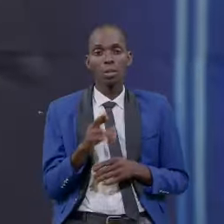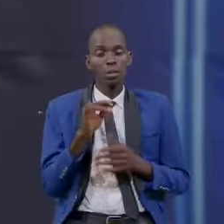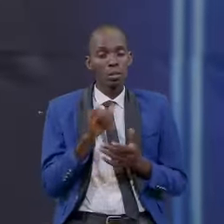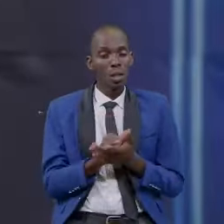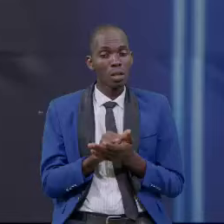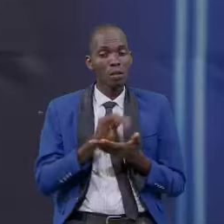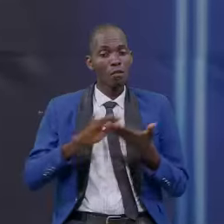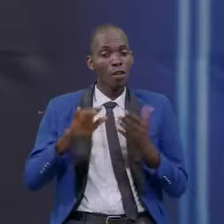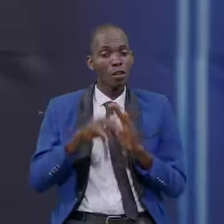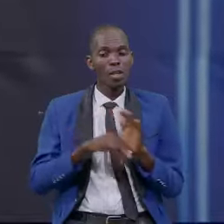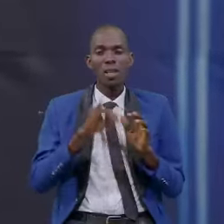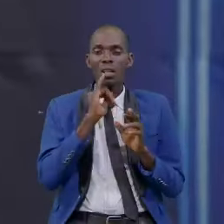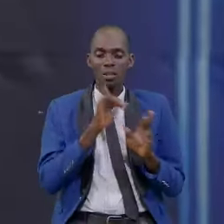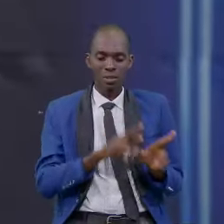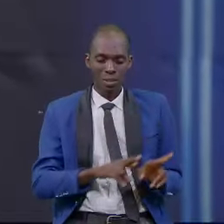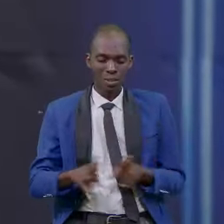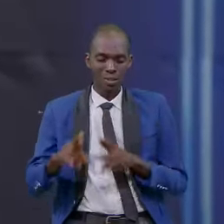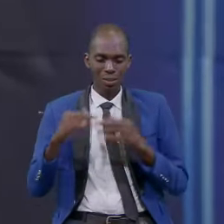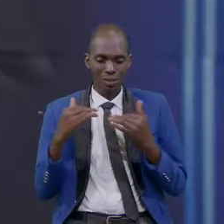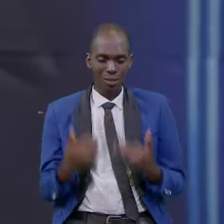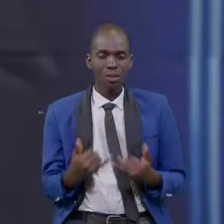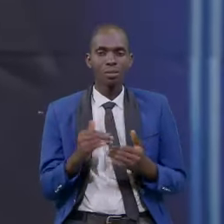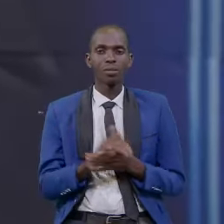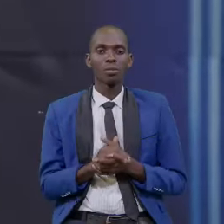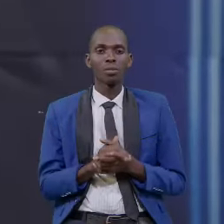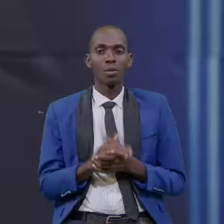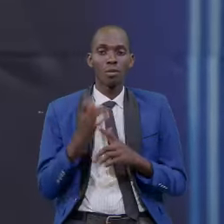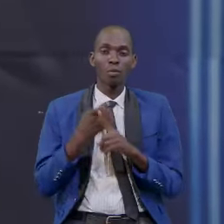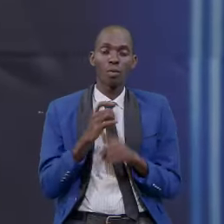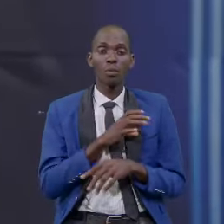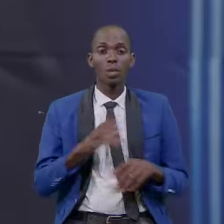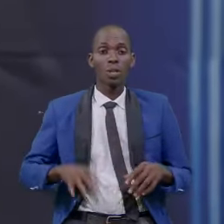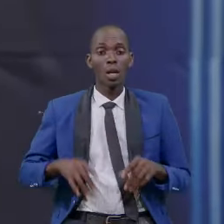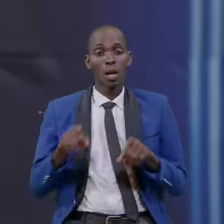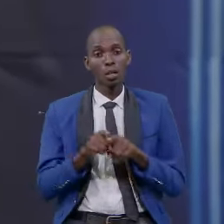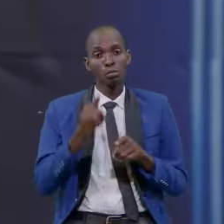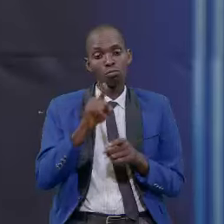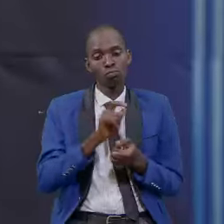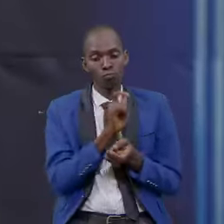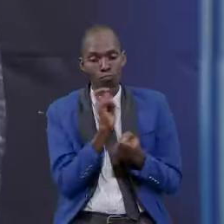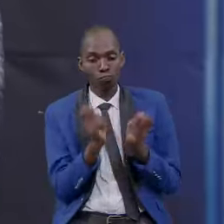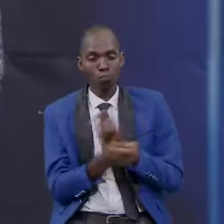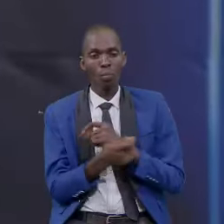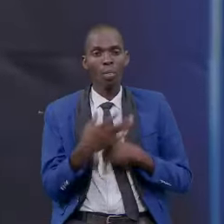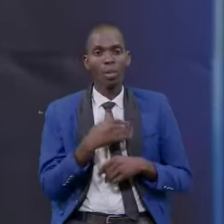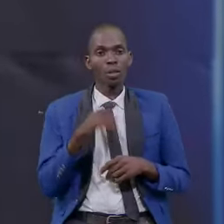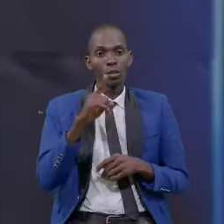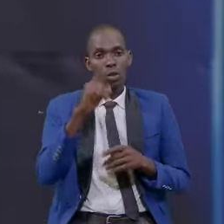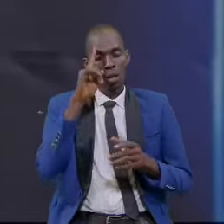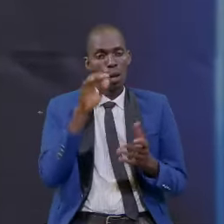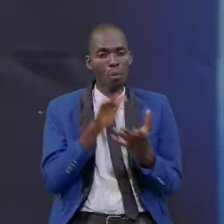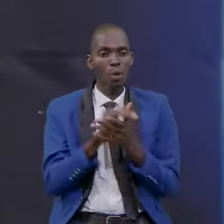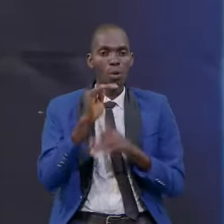is ready now from Christ. As you turn away from your sin and you believe on the